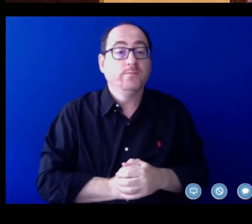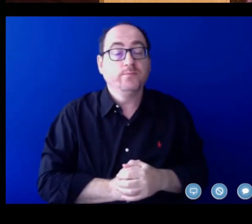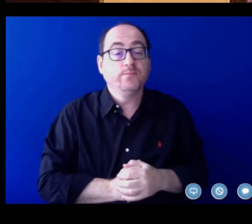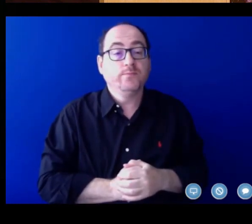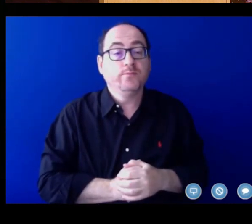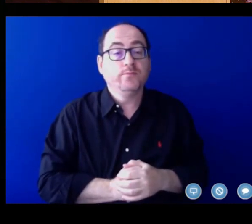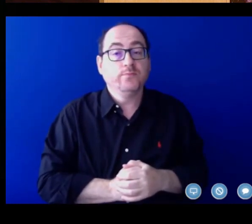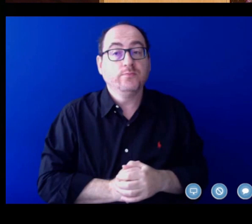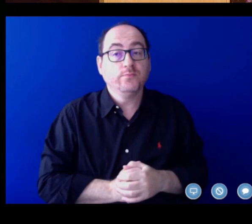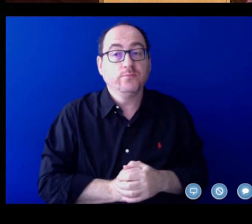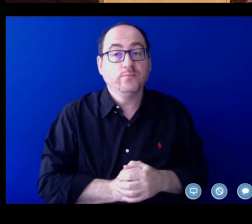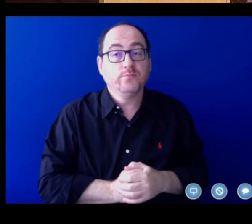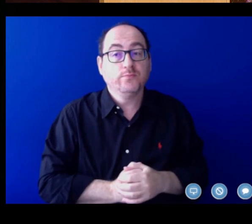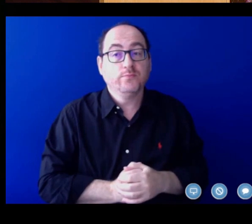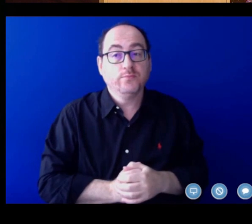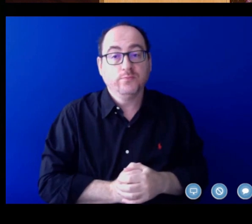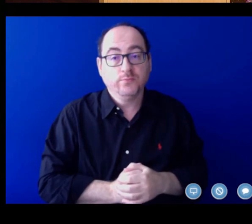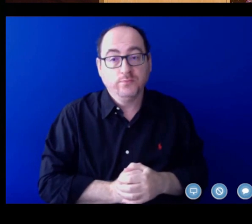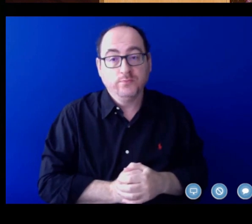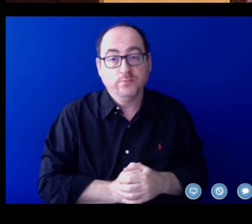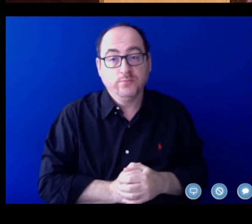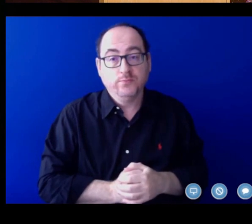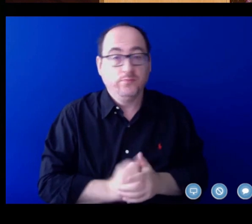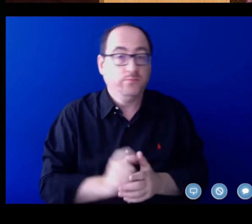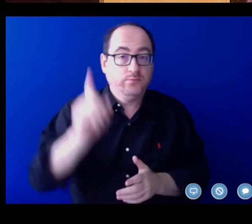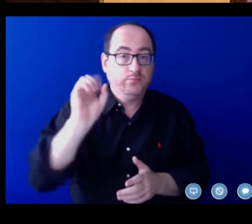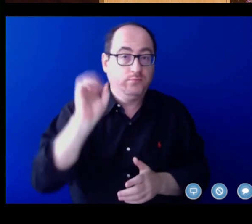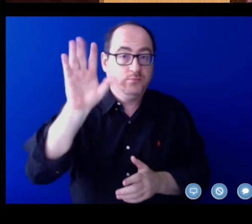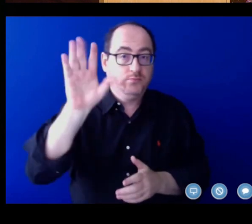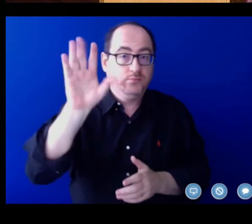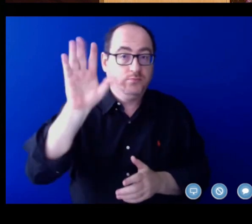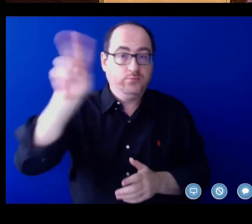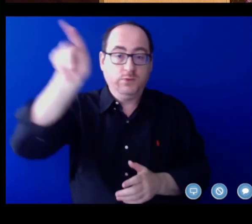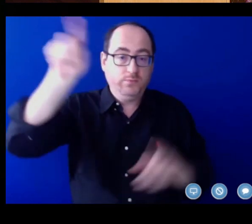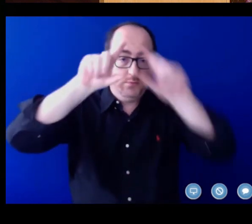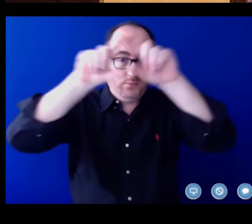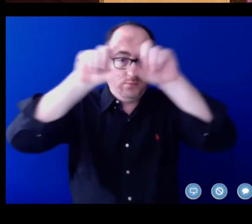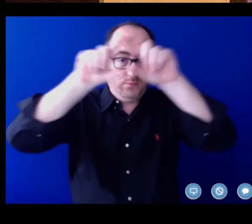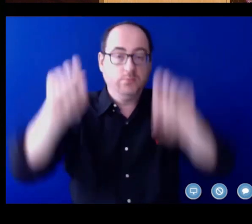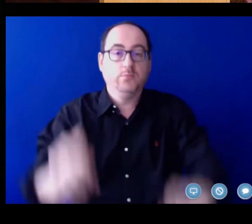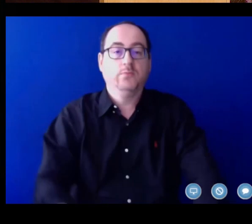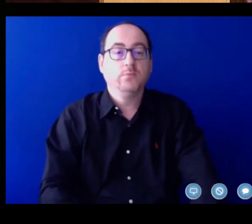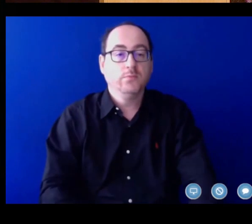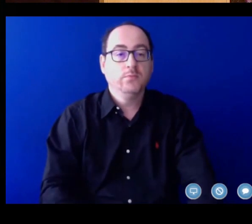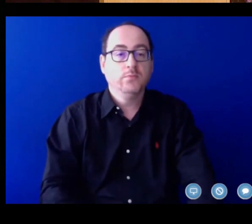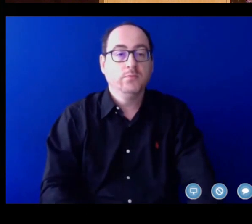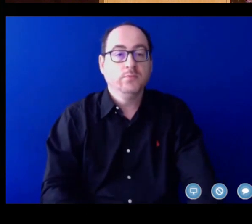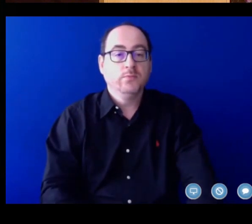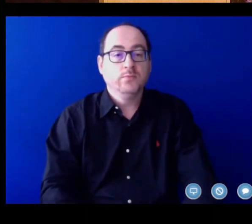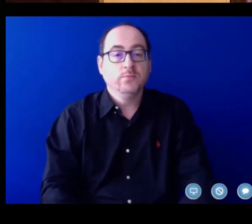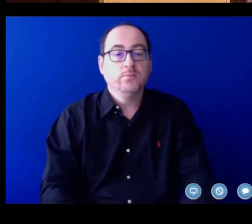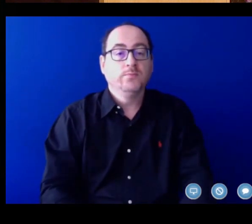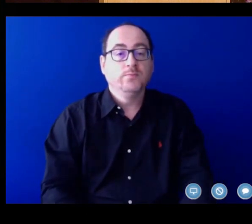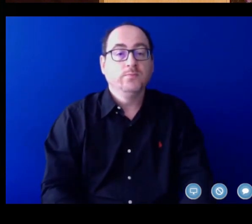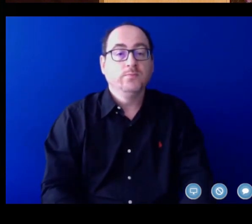to, or owing to such fear is unwilling to avail himself or herself of the protection of that country. So that's the definition